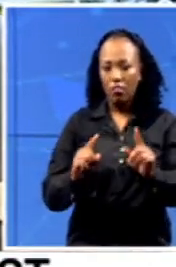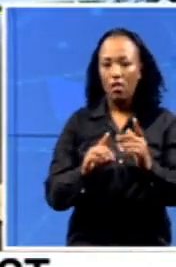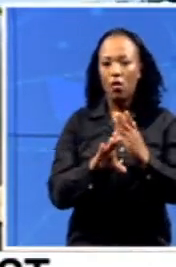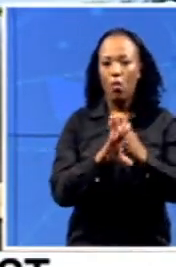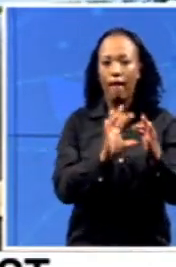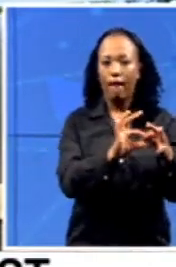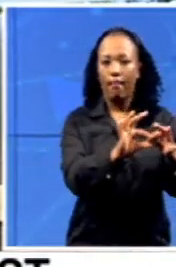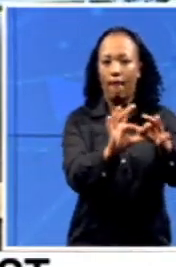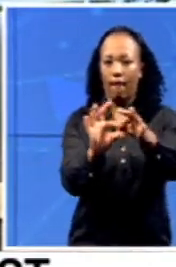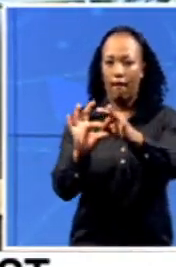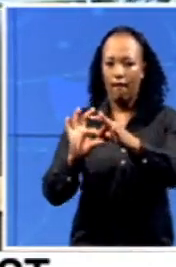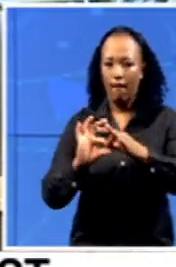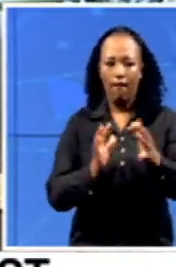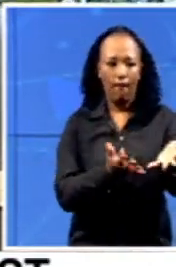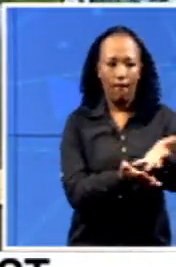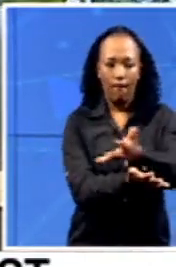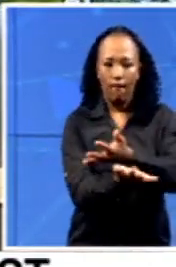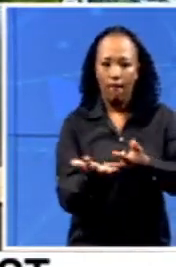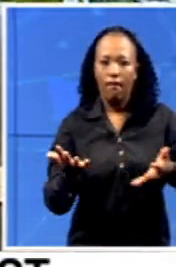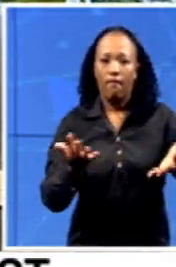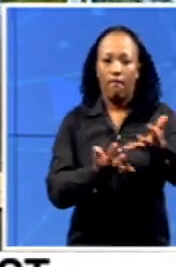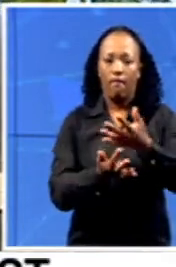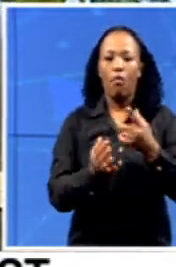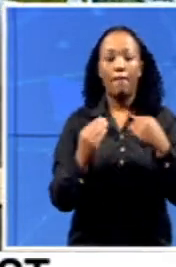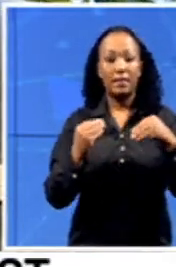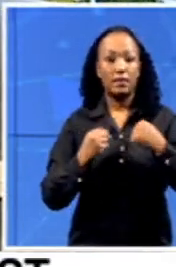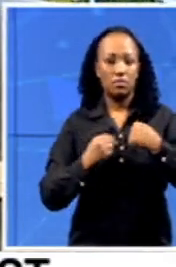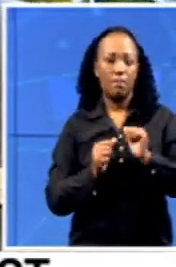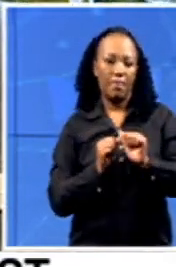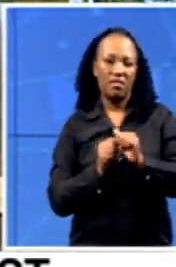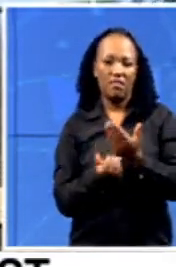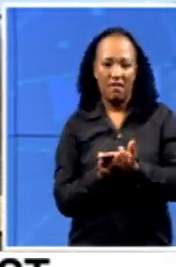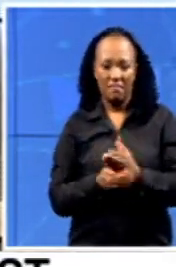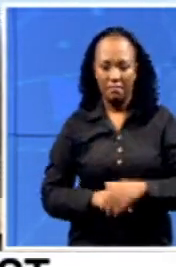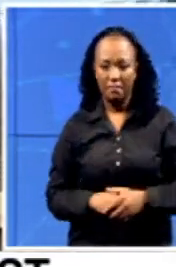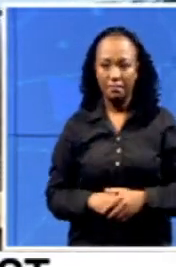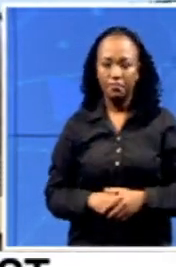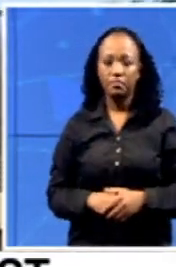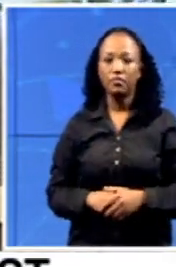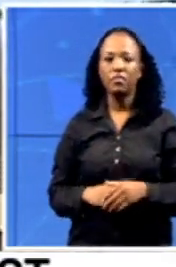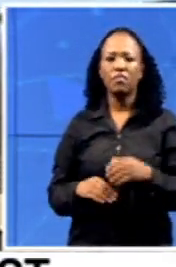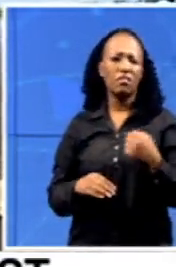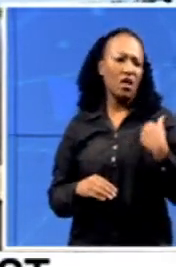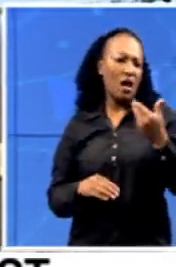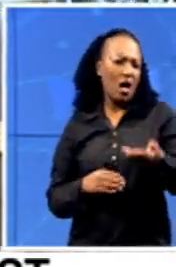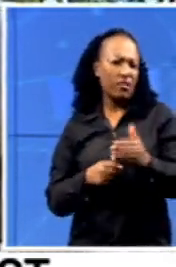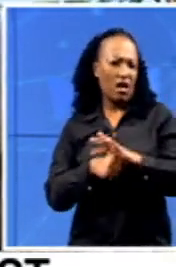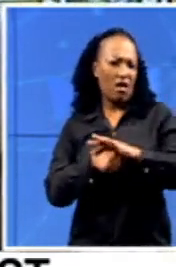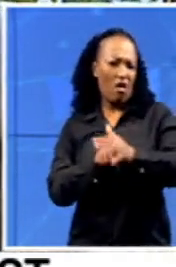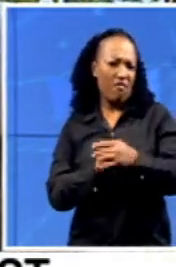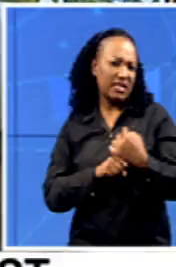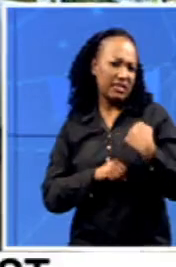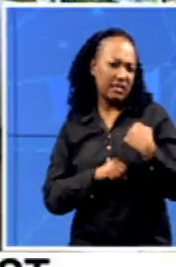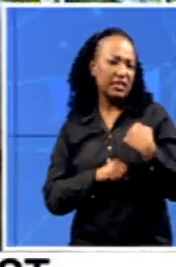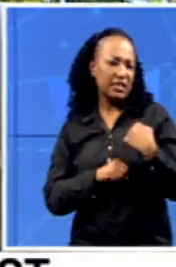link with the rest of the world and do business better. Yeah, and after COVID-19, and we know that we still have